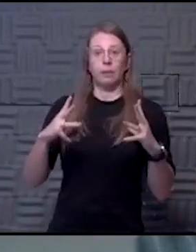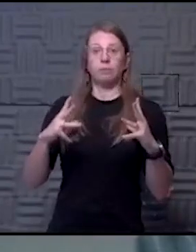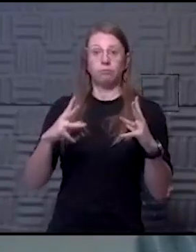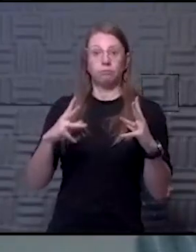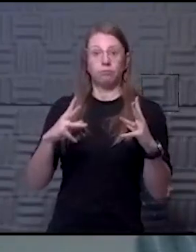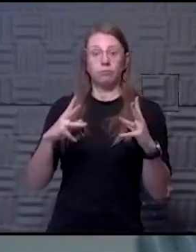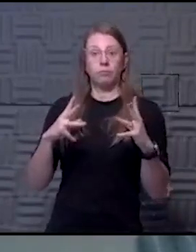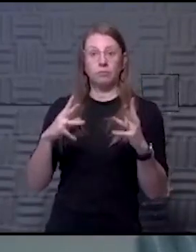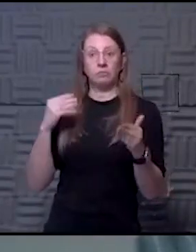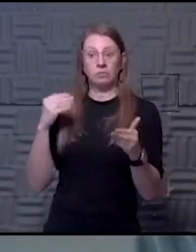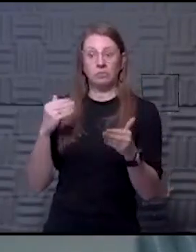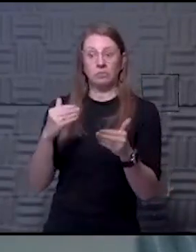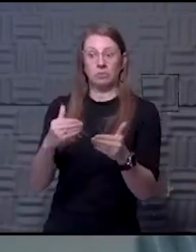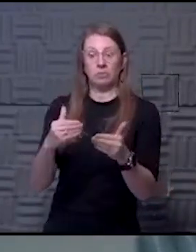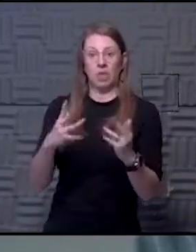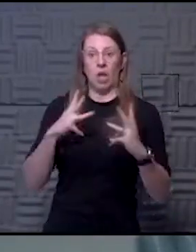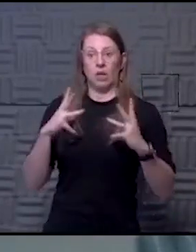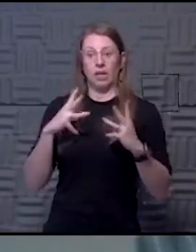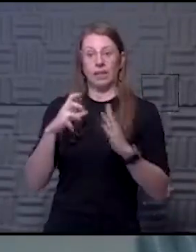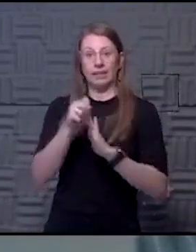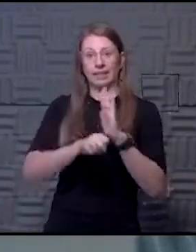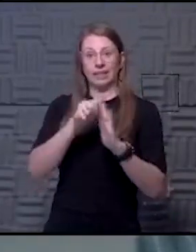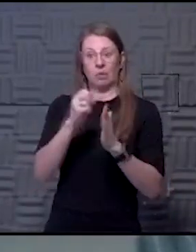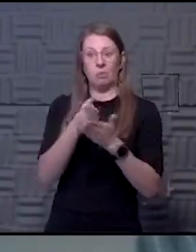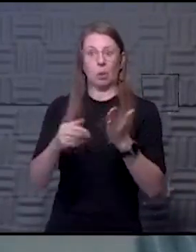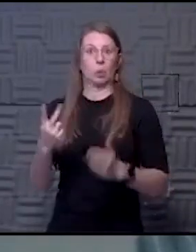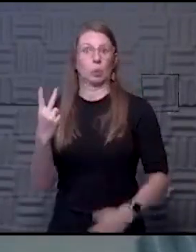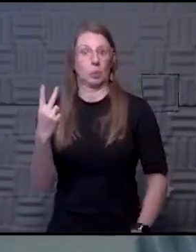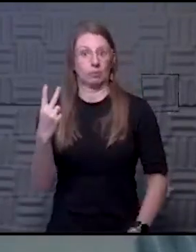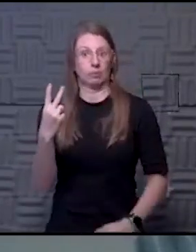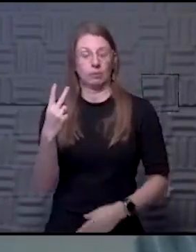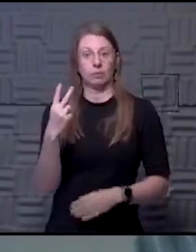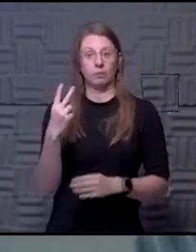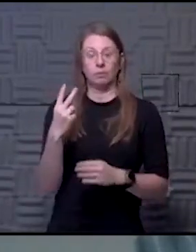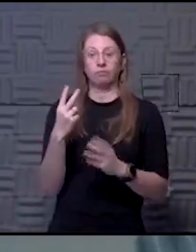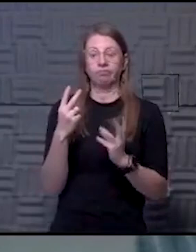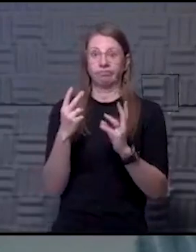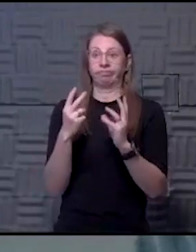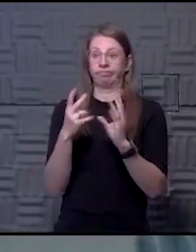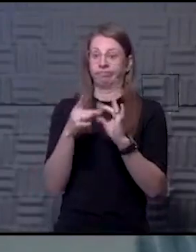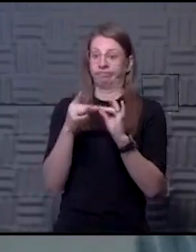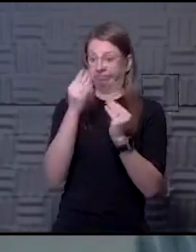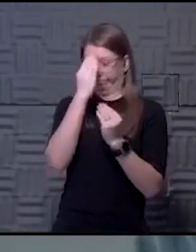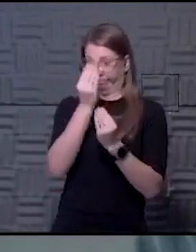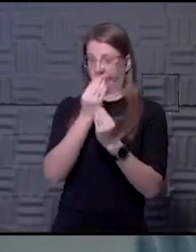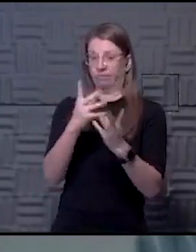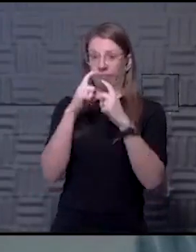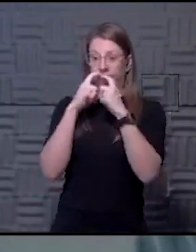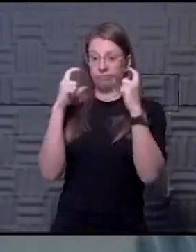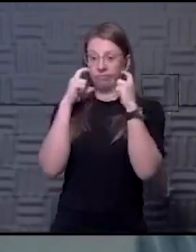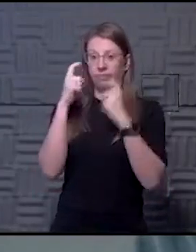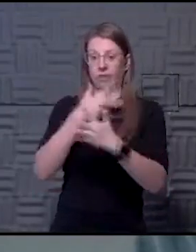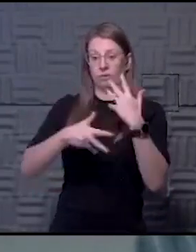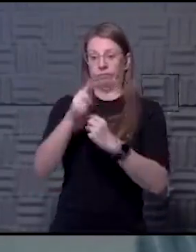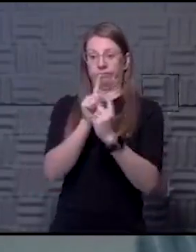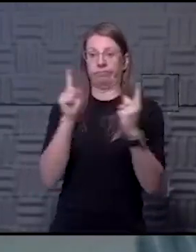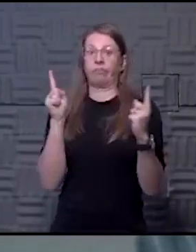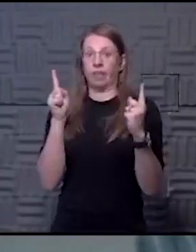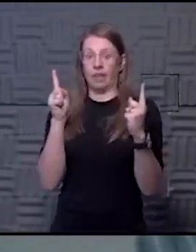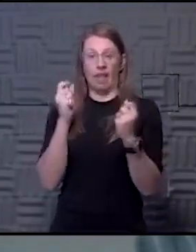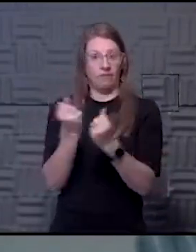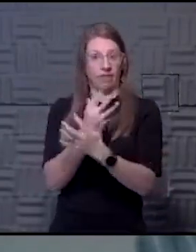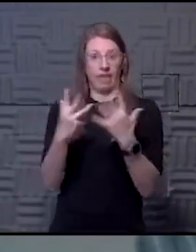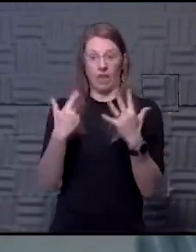come in this kind of holiday season part 2. So in our messaging, we're reminding people of masks, social distancing, all the things we